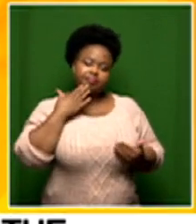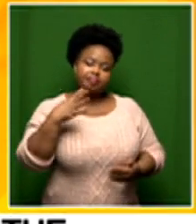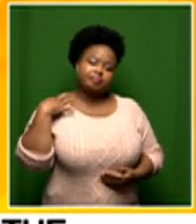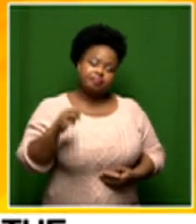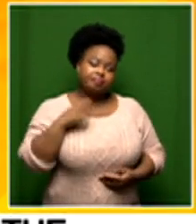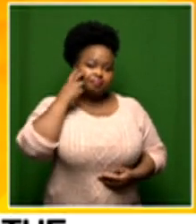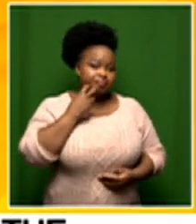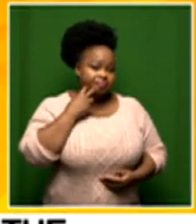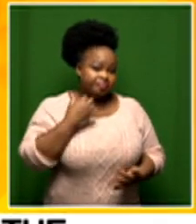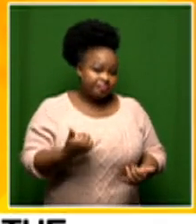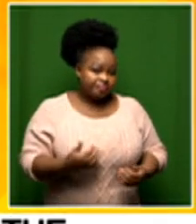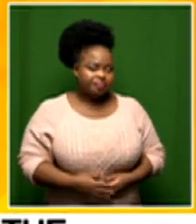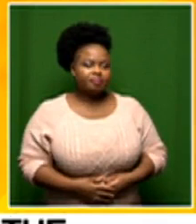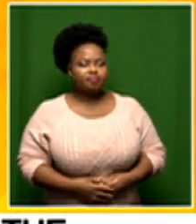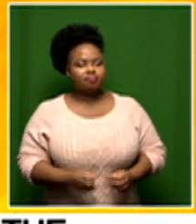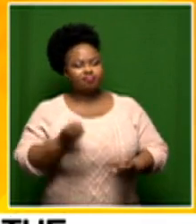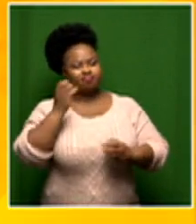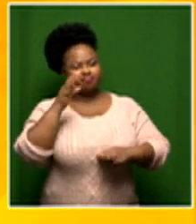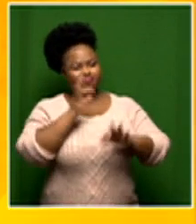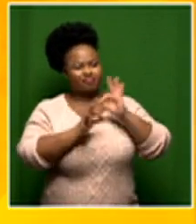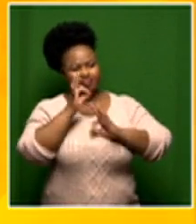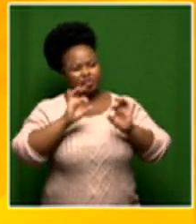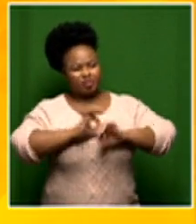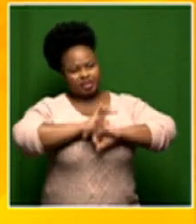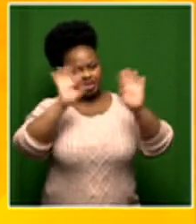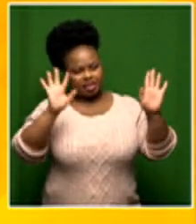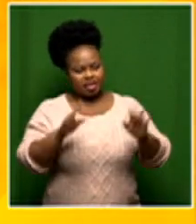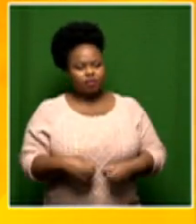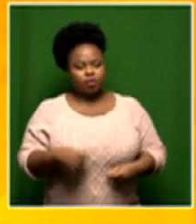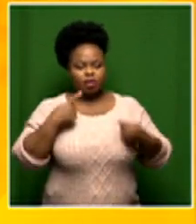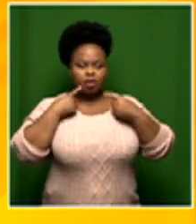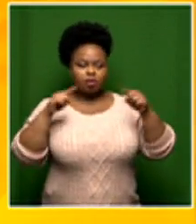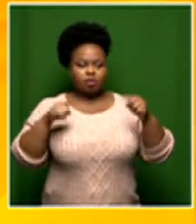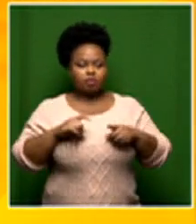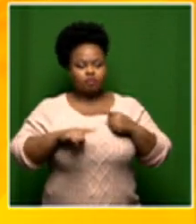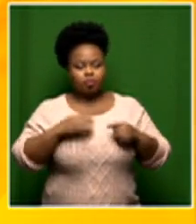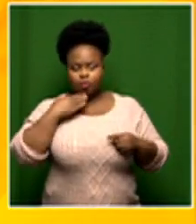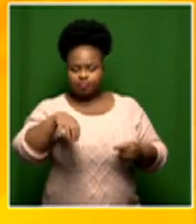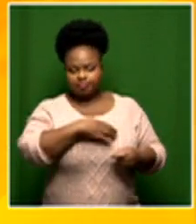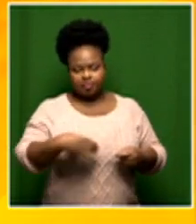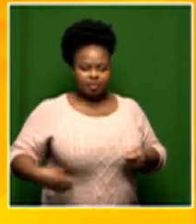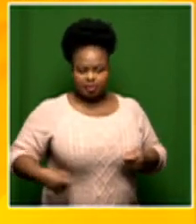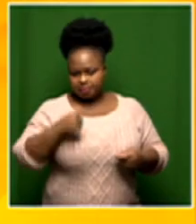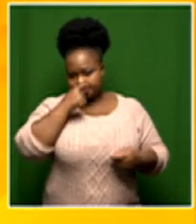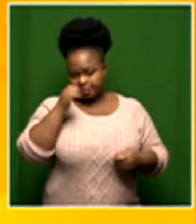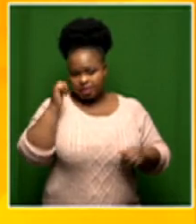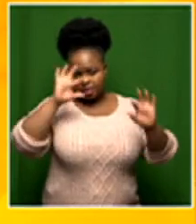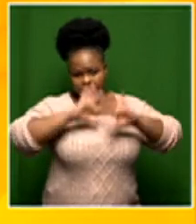Minister Zweli Mkhize, just giving us greater clarity on some of the announcements by President Cyril Ramaphosa last